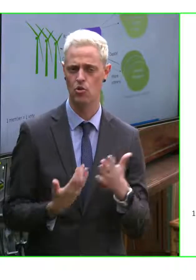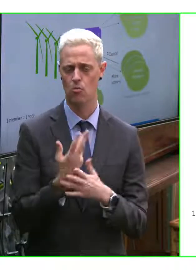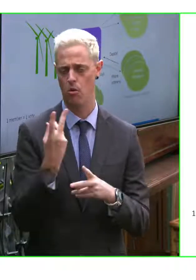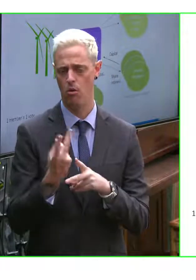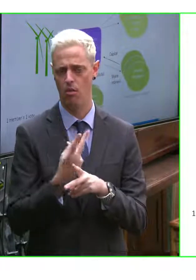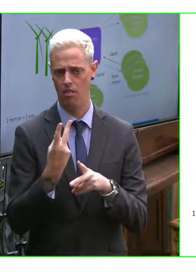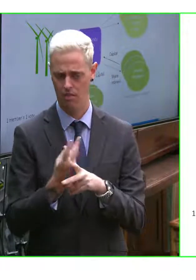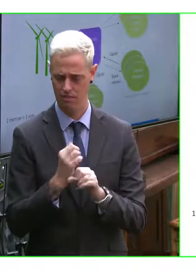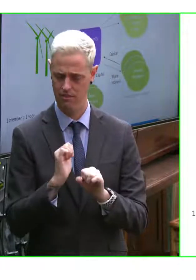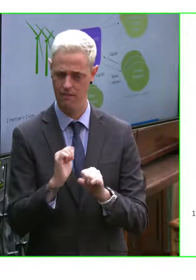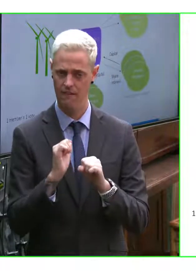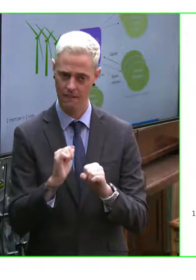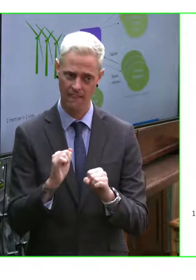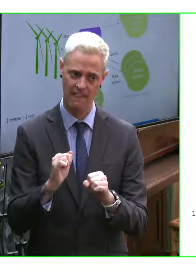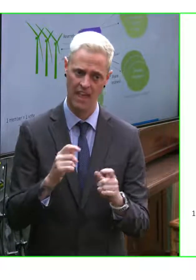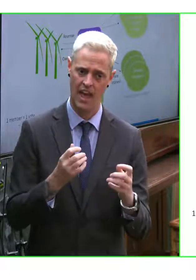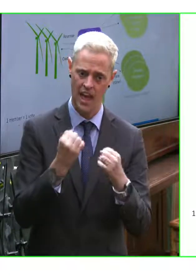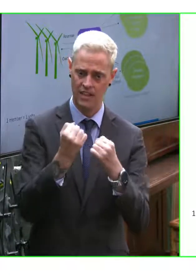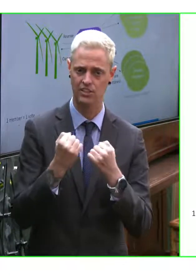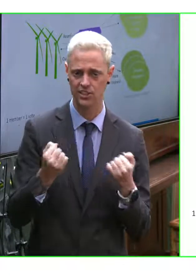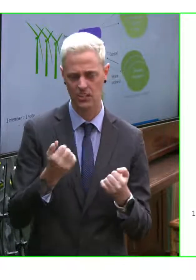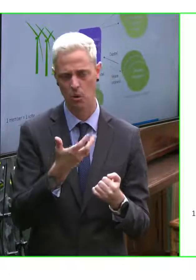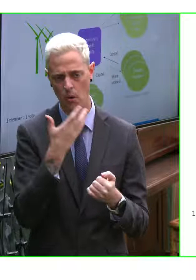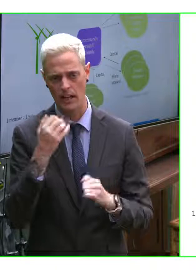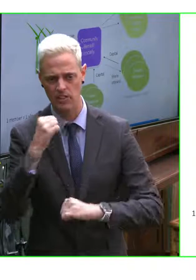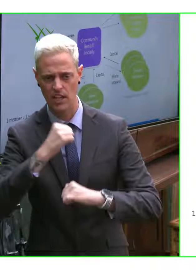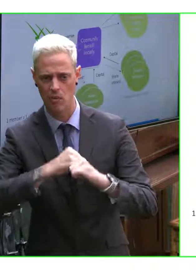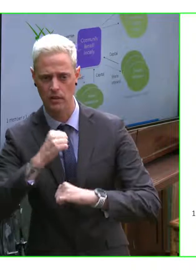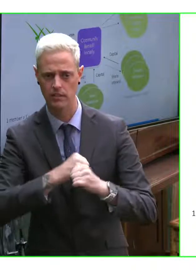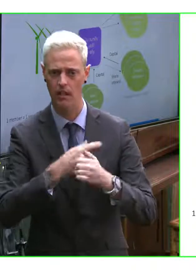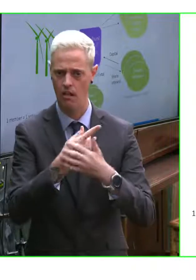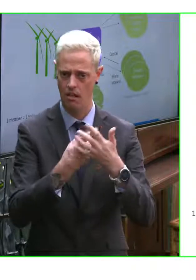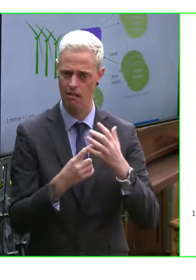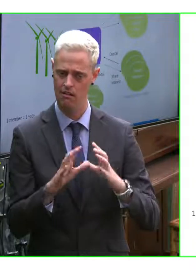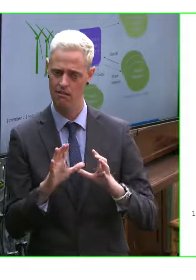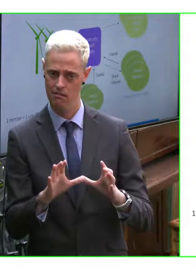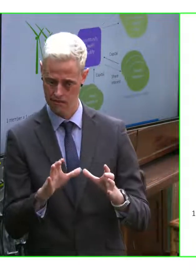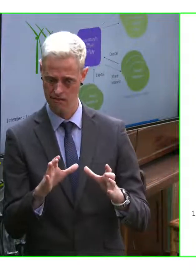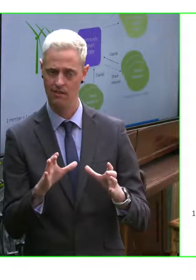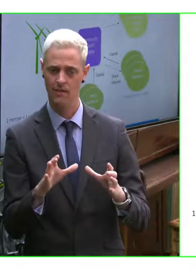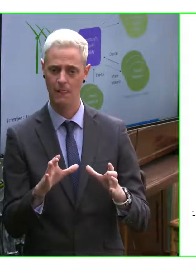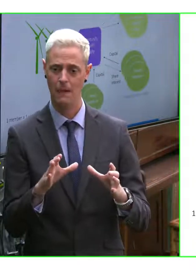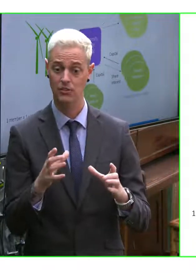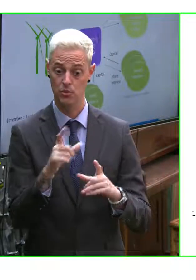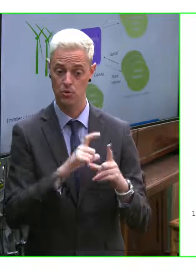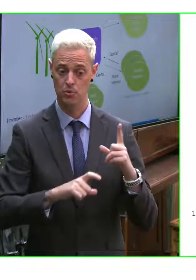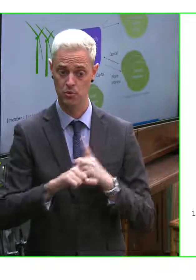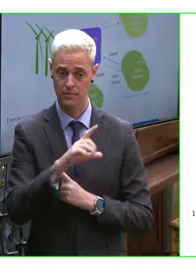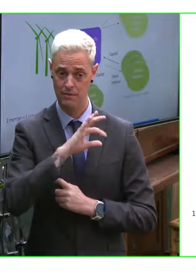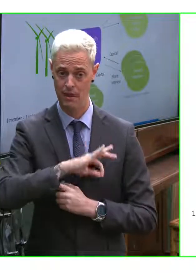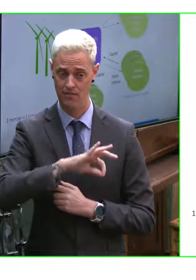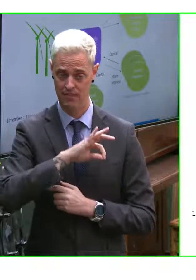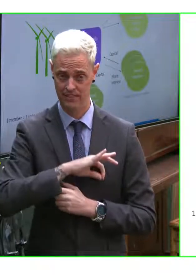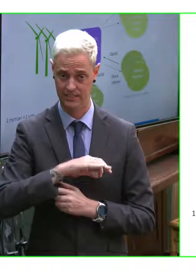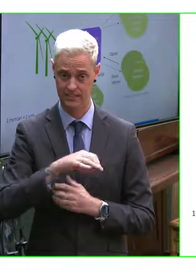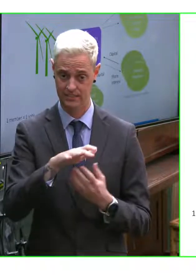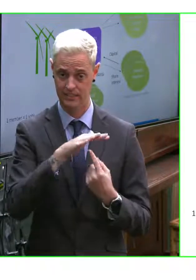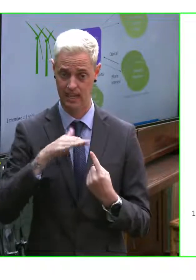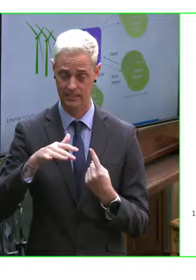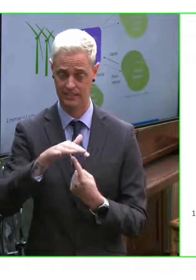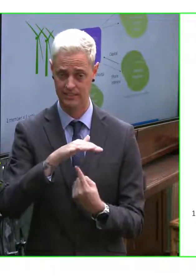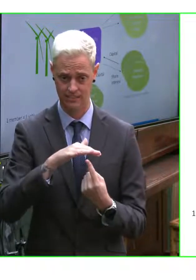heat or electricity generator. That will give them revenue. So a community benefit society is asset locked. It is